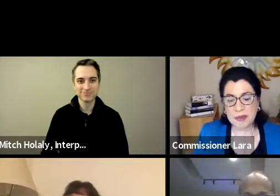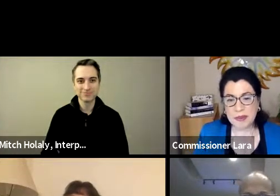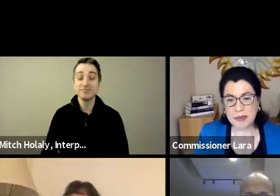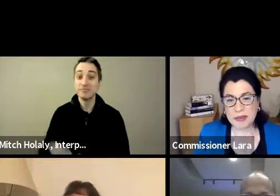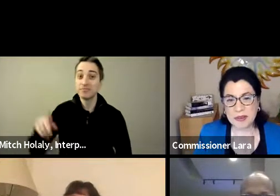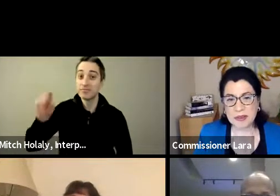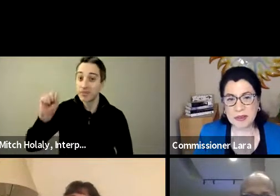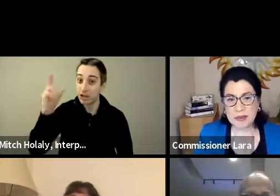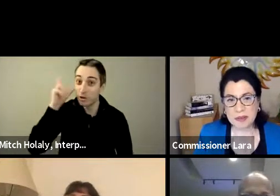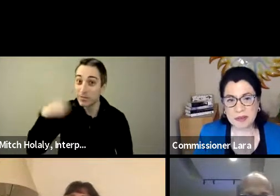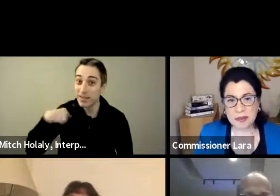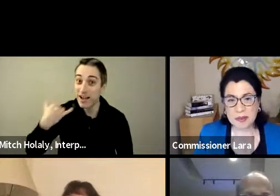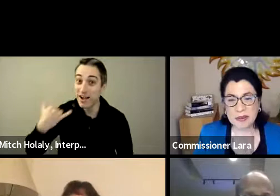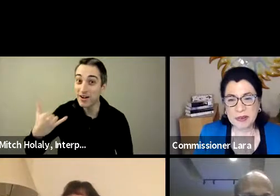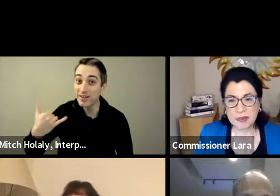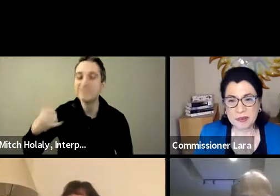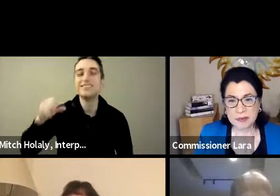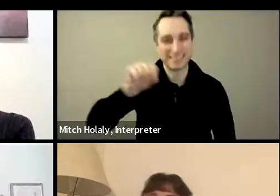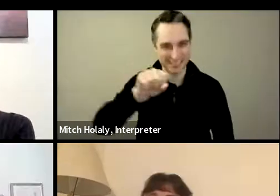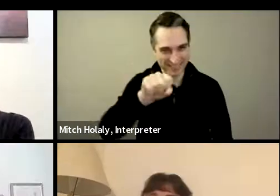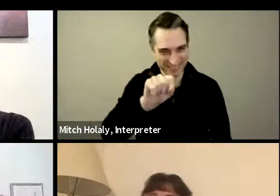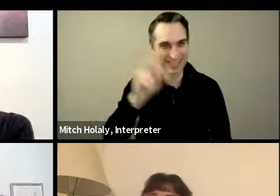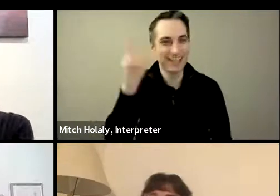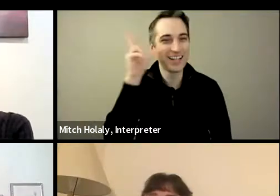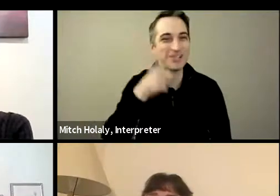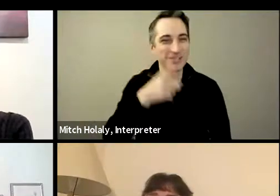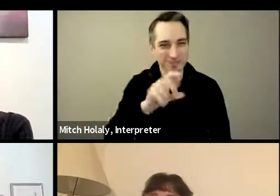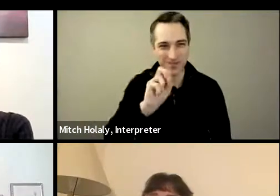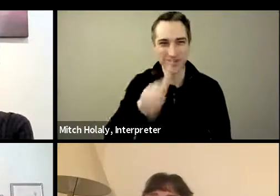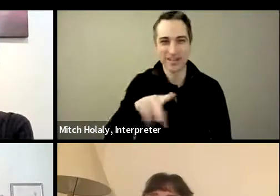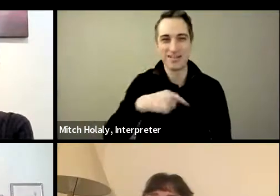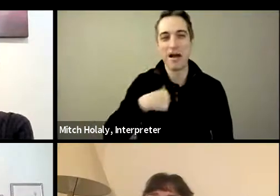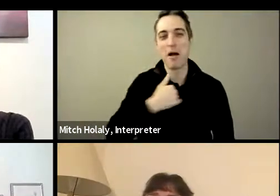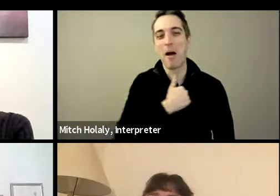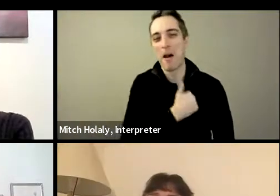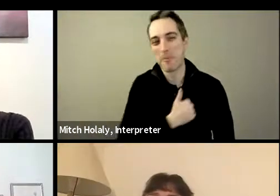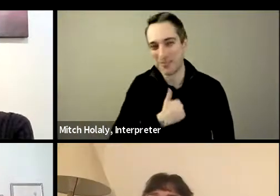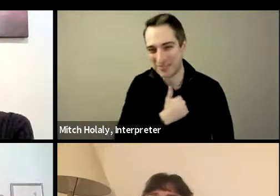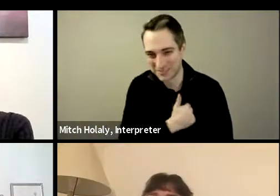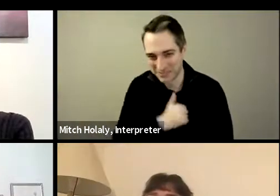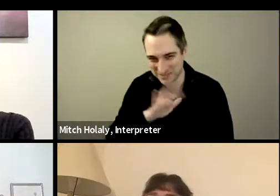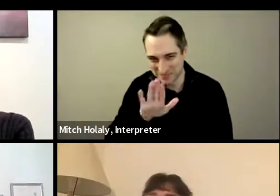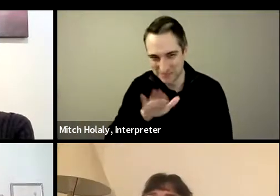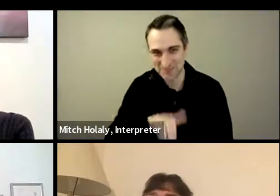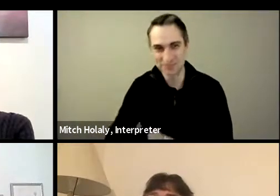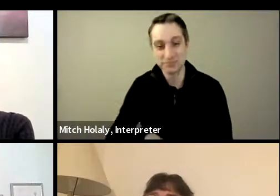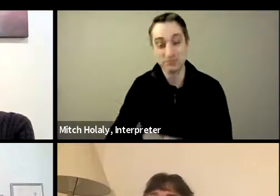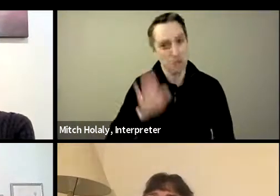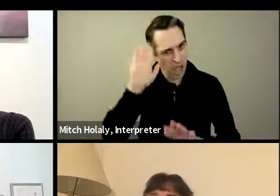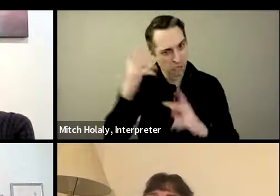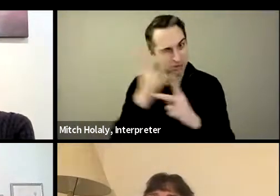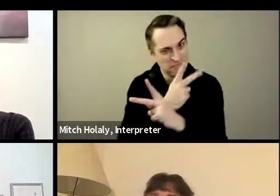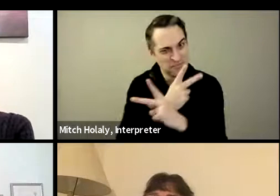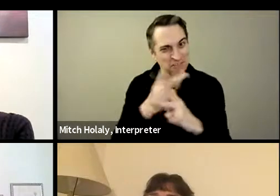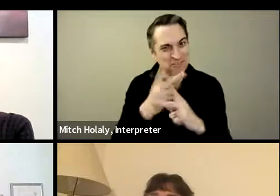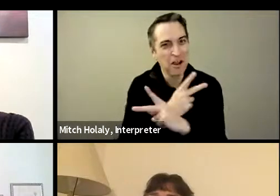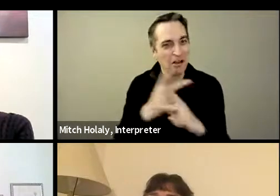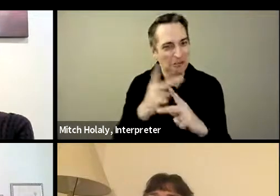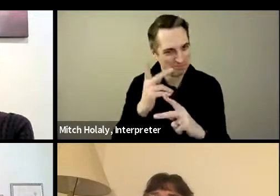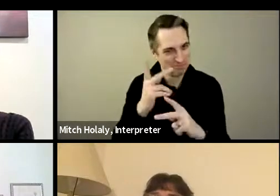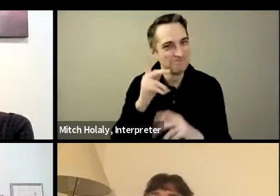Emma, can you hear me now? Yes, we can hear you now. Okay, I apologize for that. I'll get this figured out here